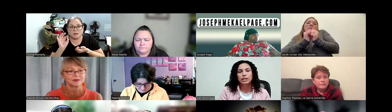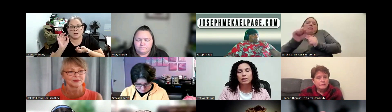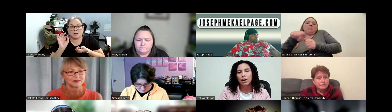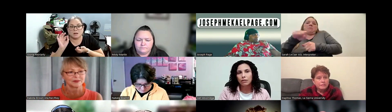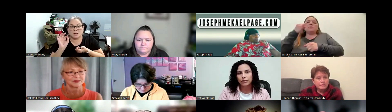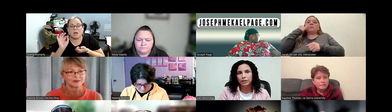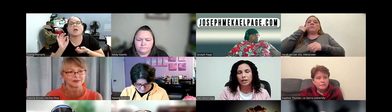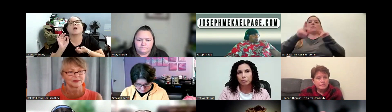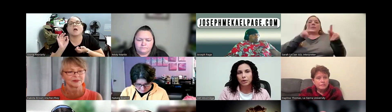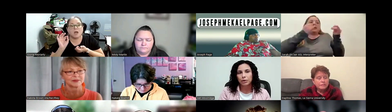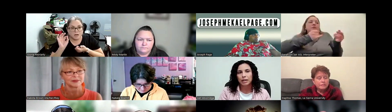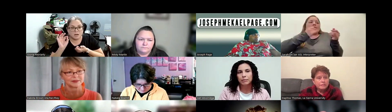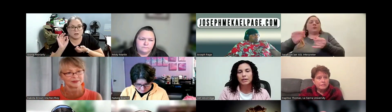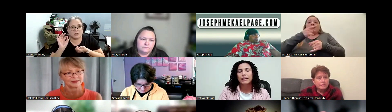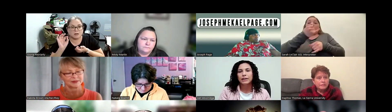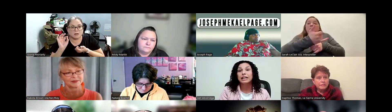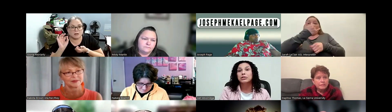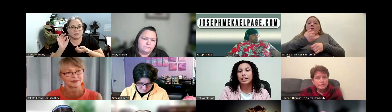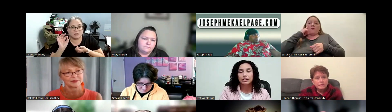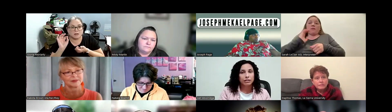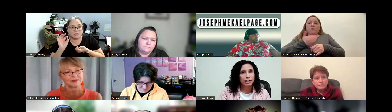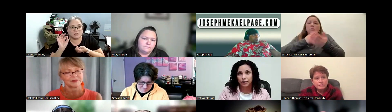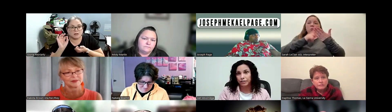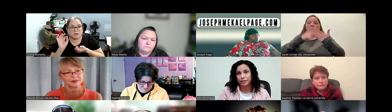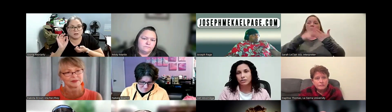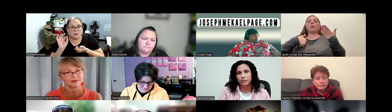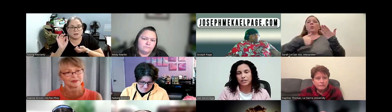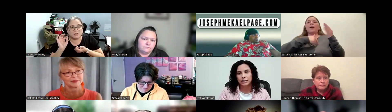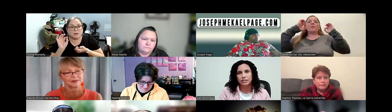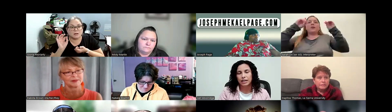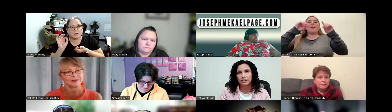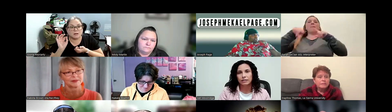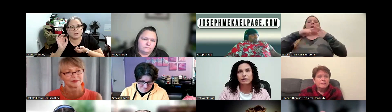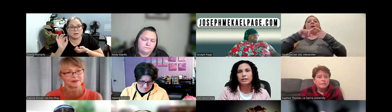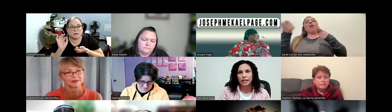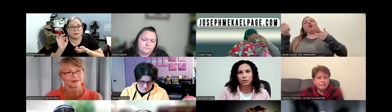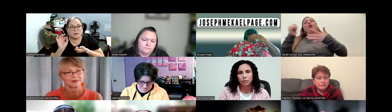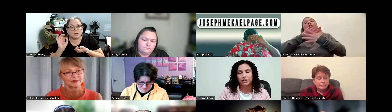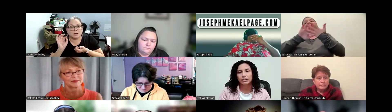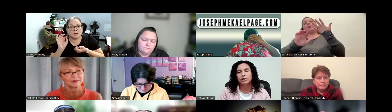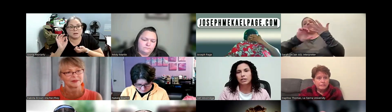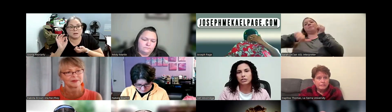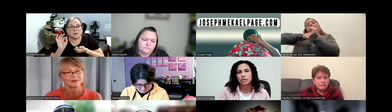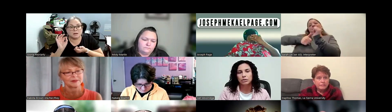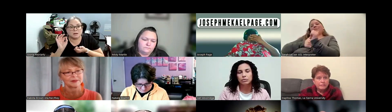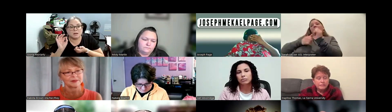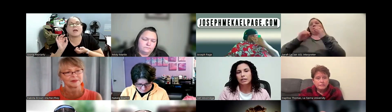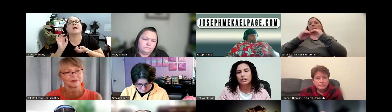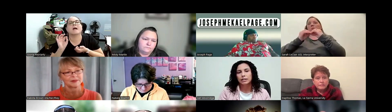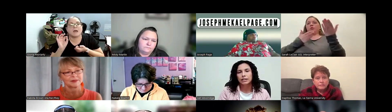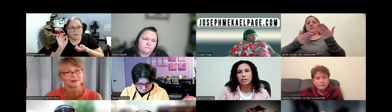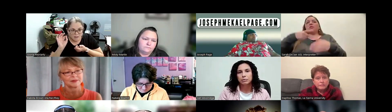individuals, when they call for our program, they're educated on other services that they're aware. So they just